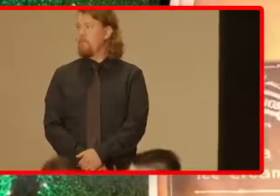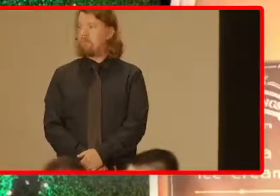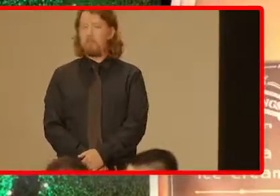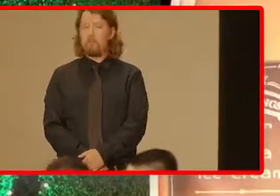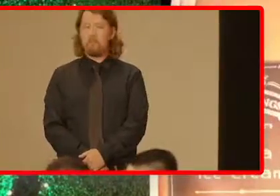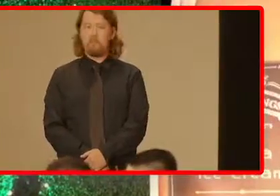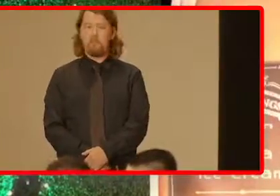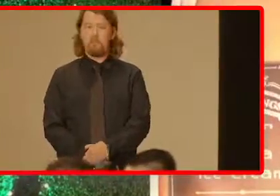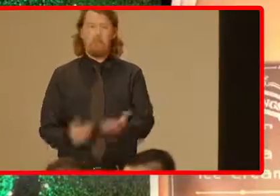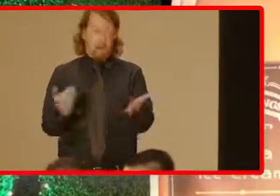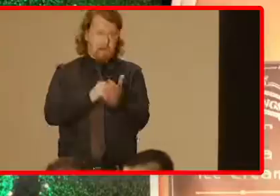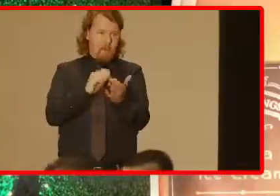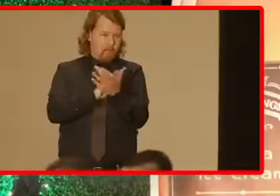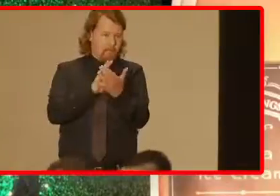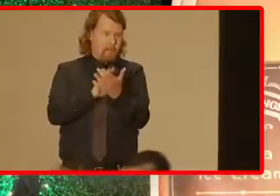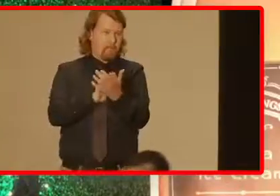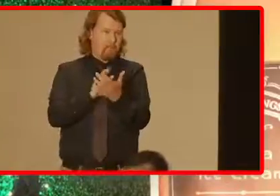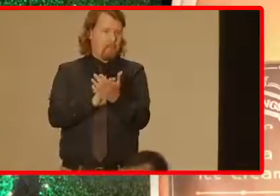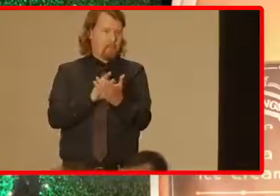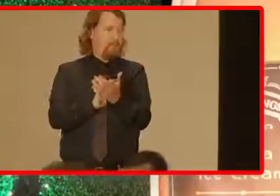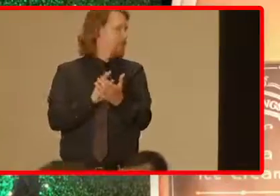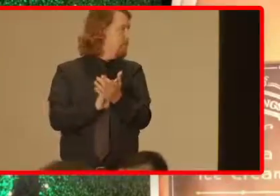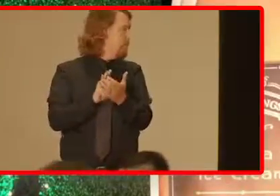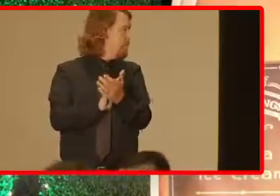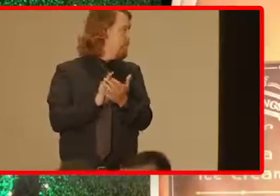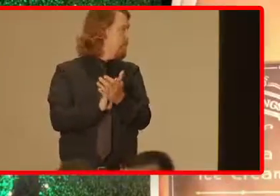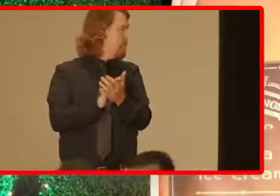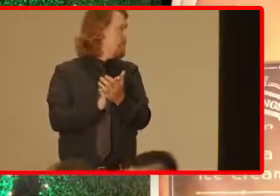Let's give a round of applause.